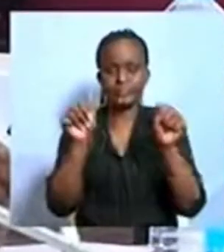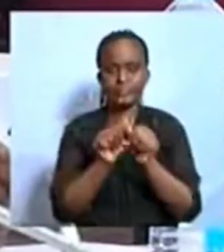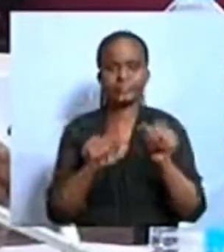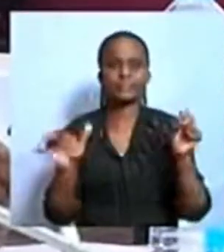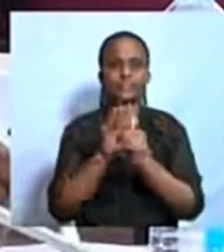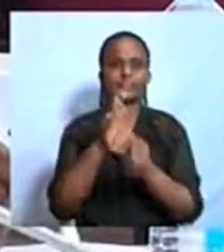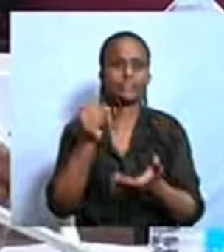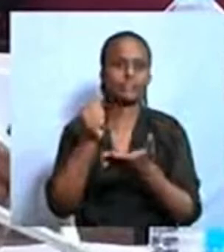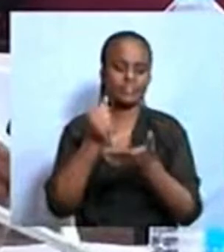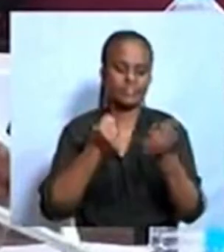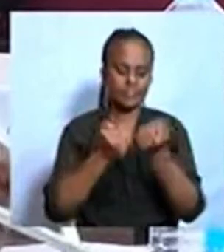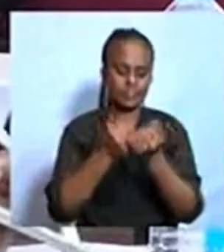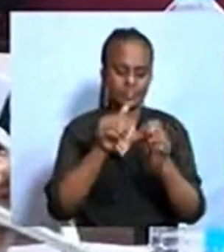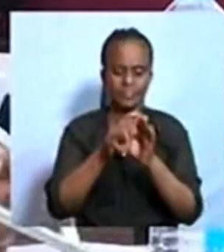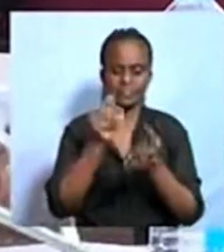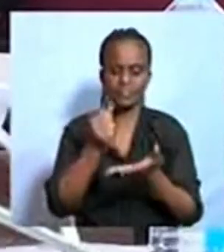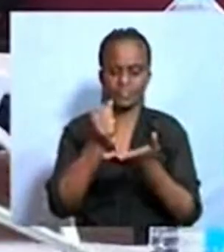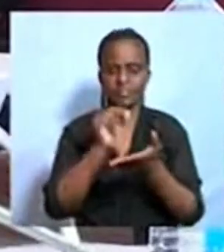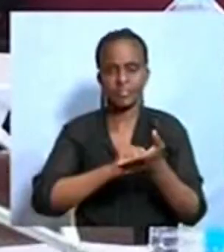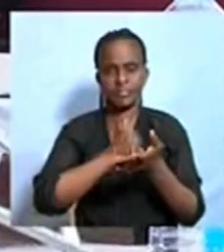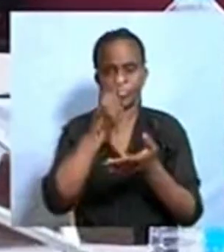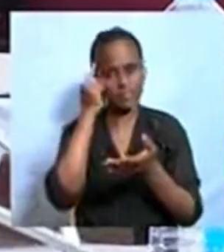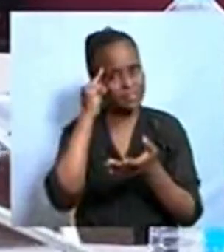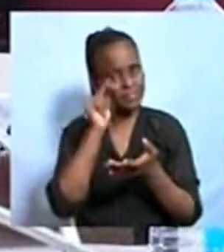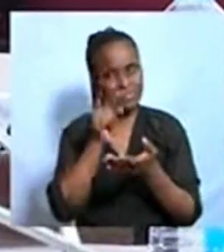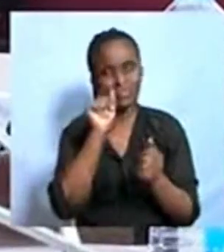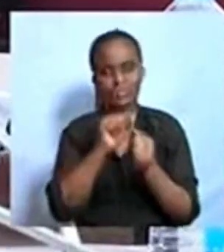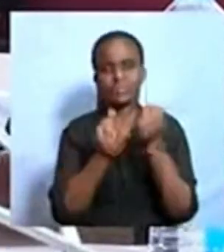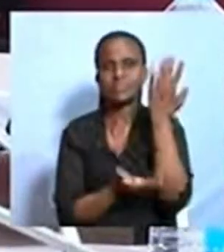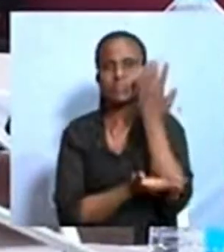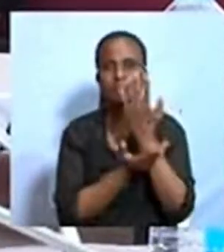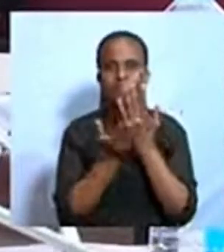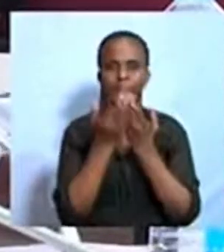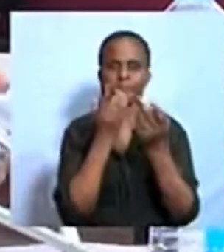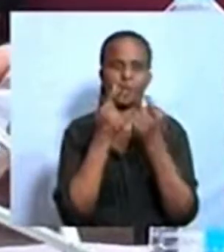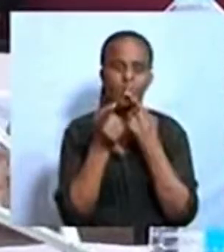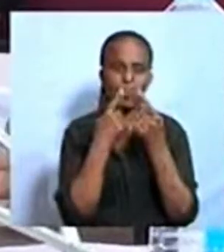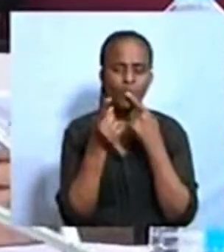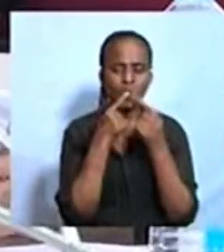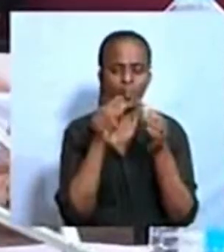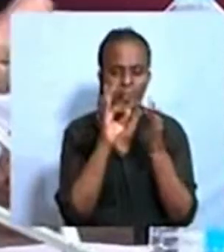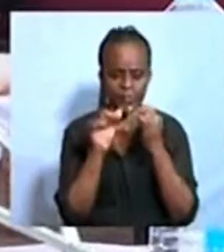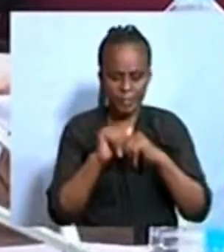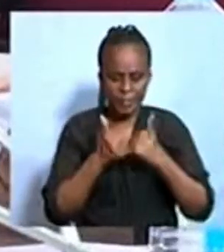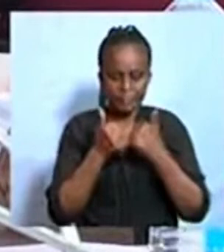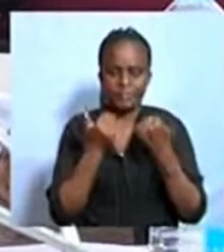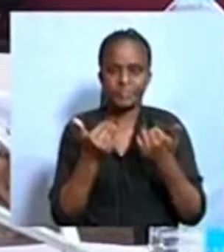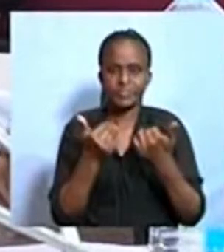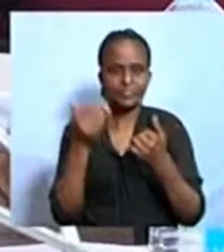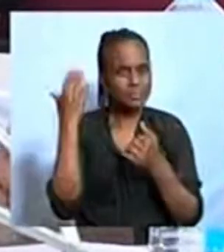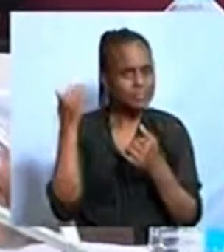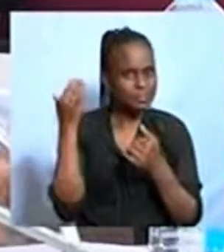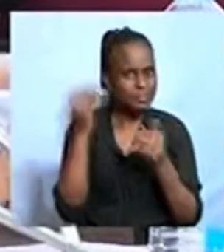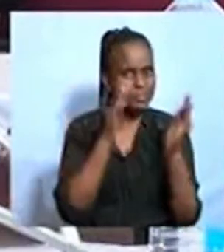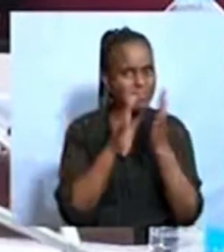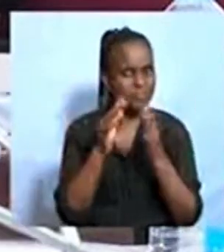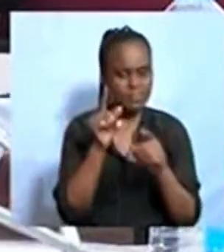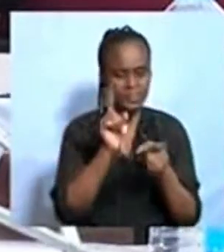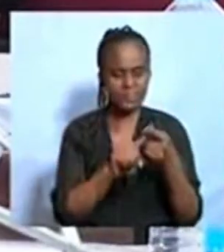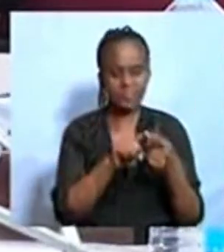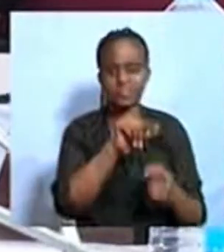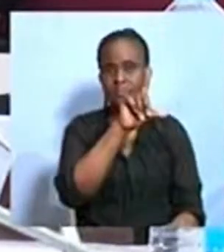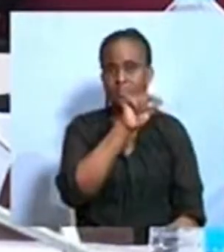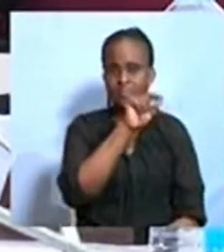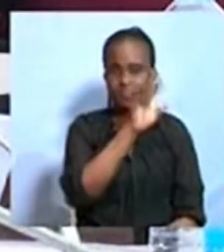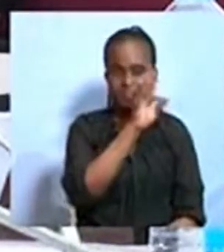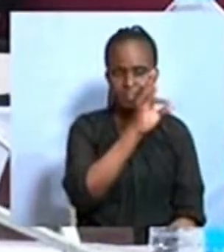in the budget, so we thought we could enhance the conversation around it. If we tracked the previous plan from 2017